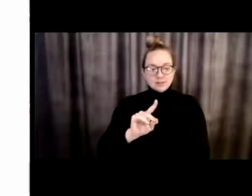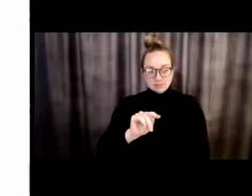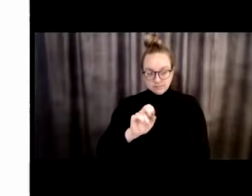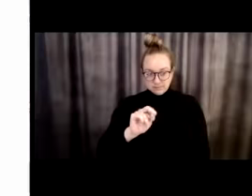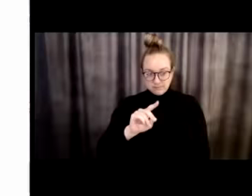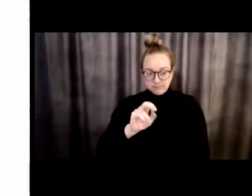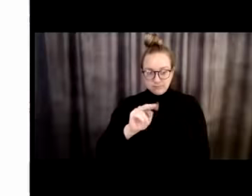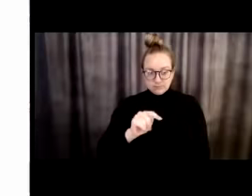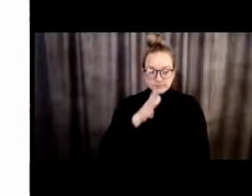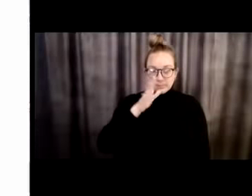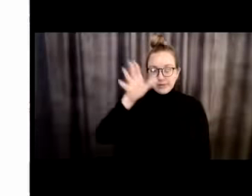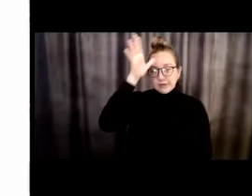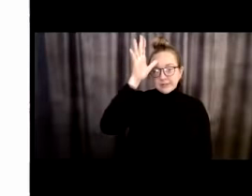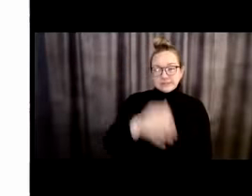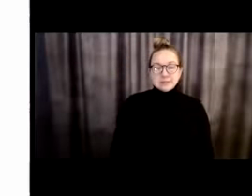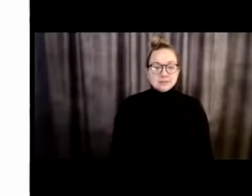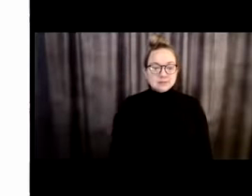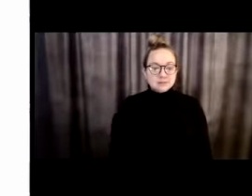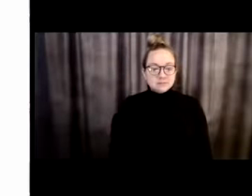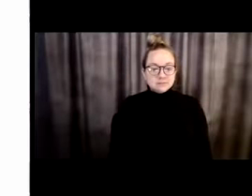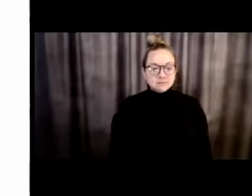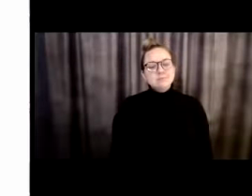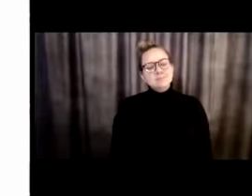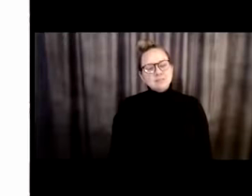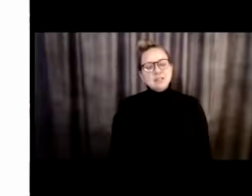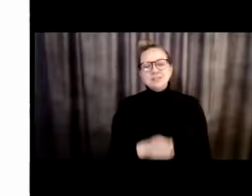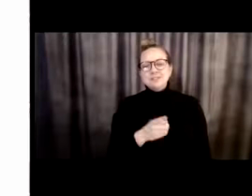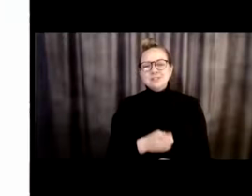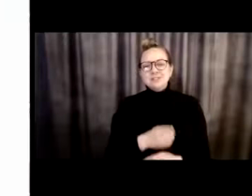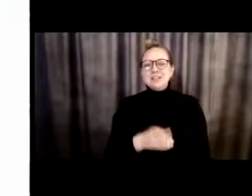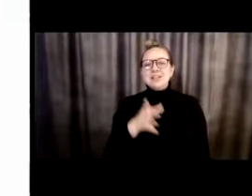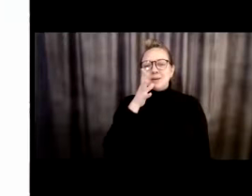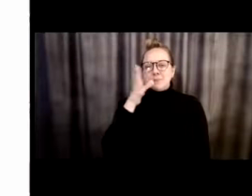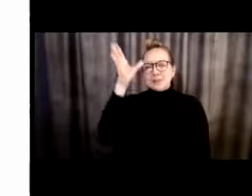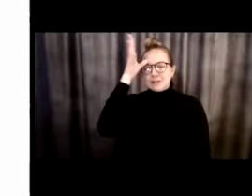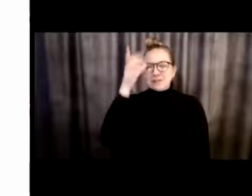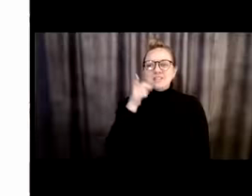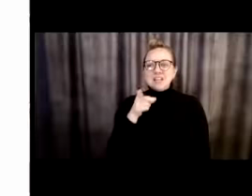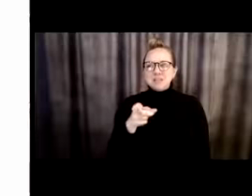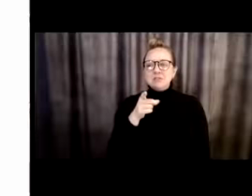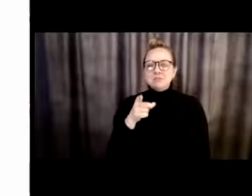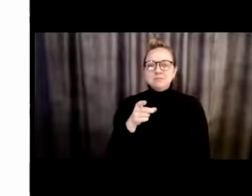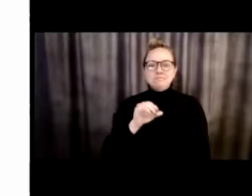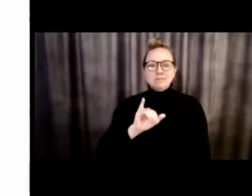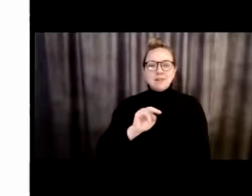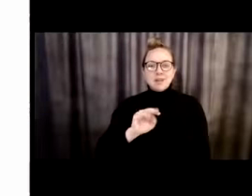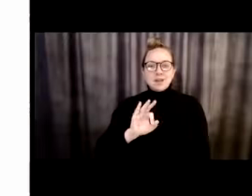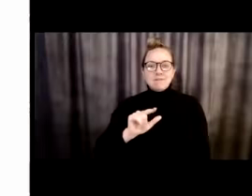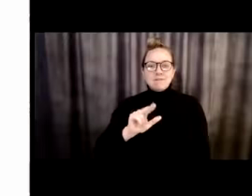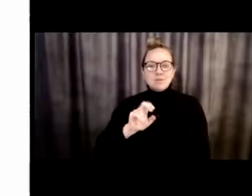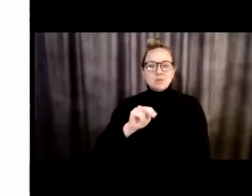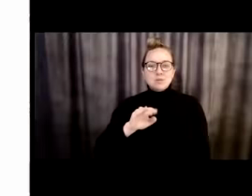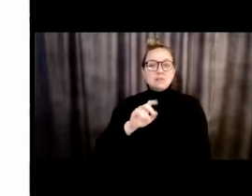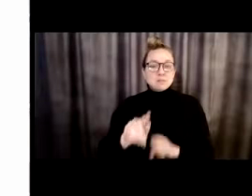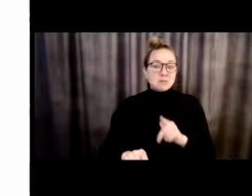parents. Parents are influencers. Y'all are influencers. I hope you know that. Because politicians and